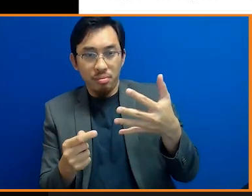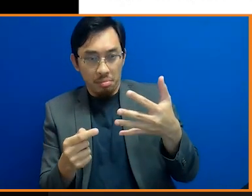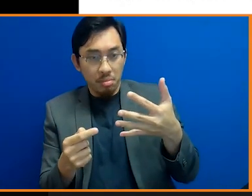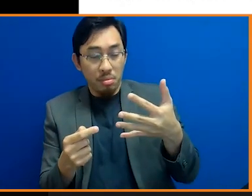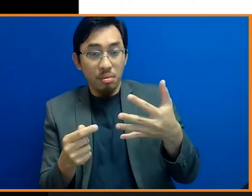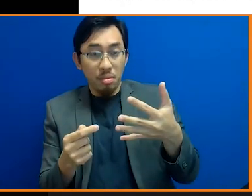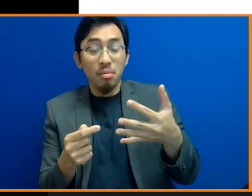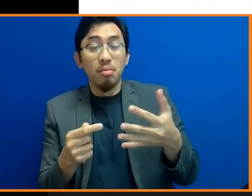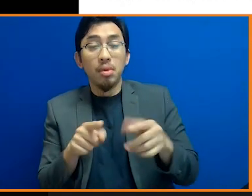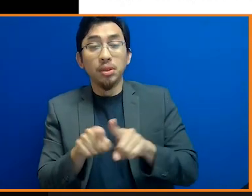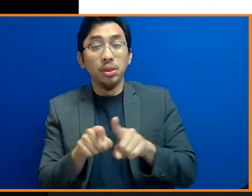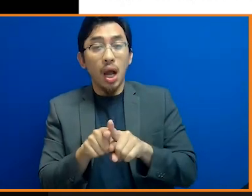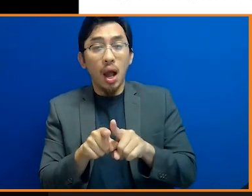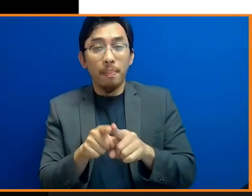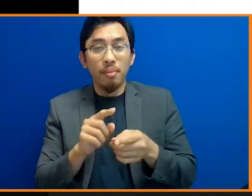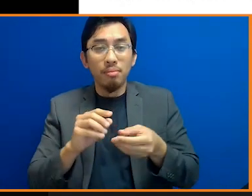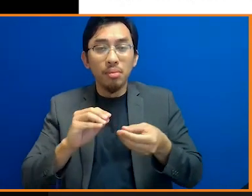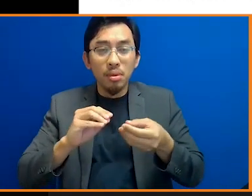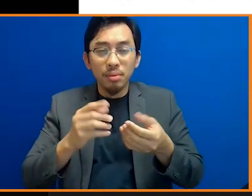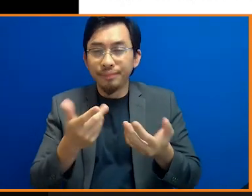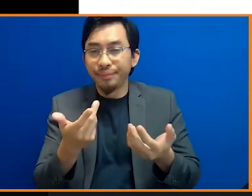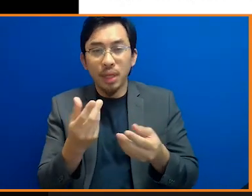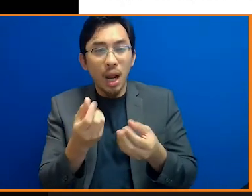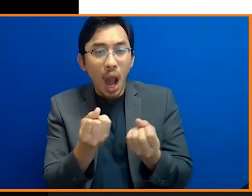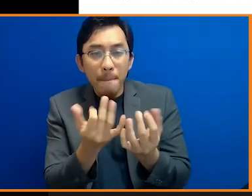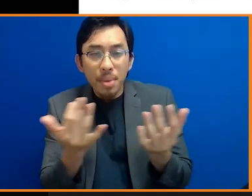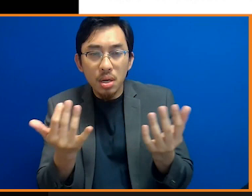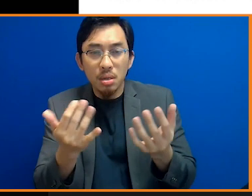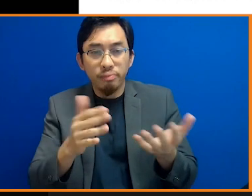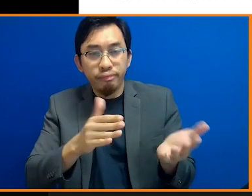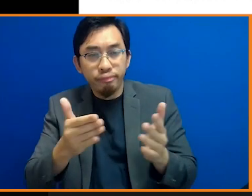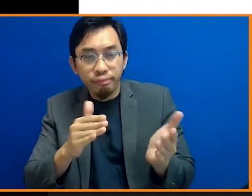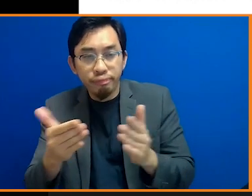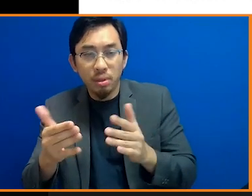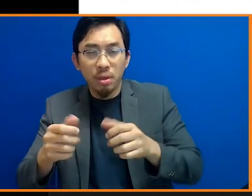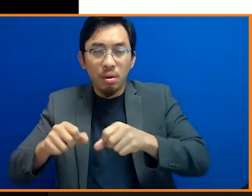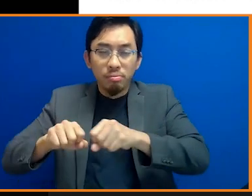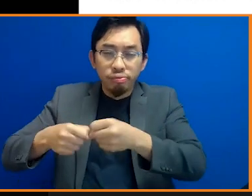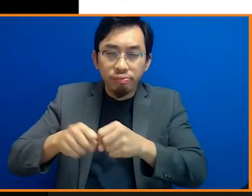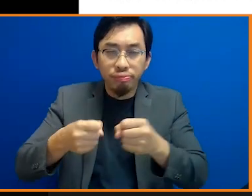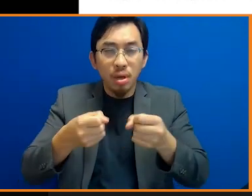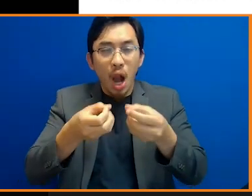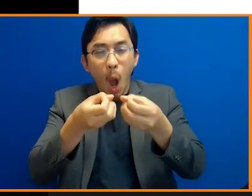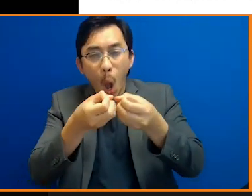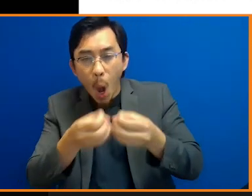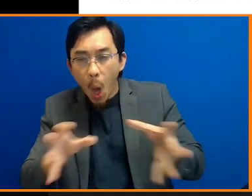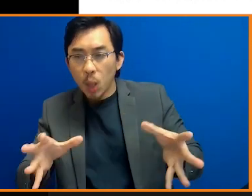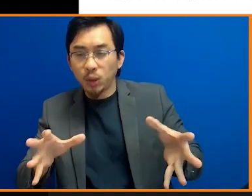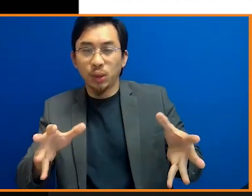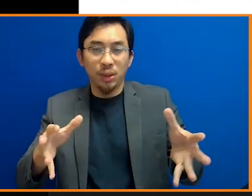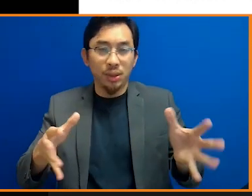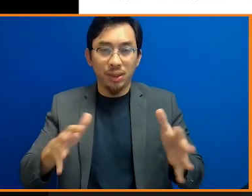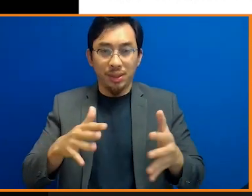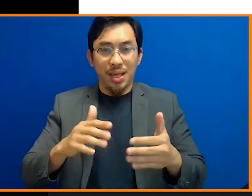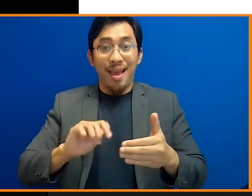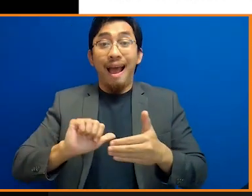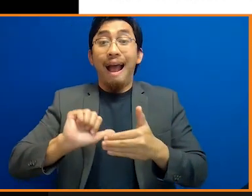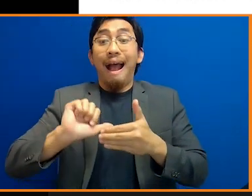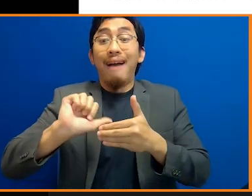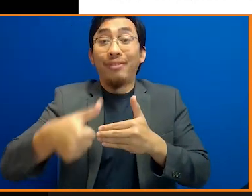normal indicator like number of deaths or number of affected people, or loss or